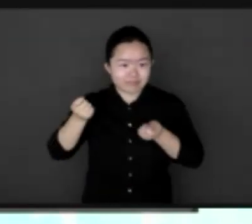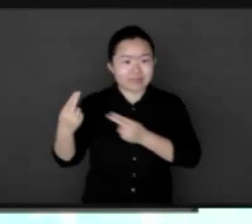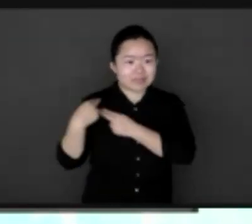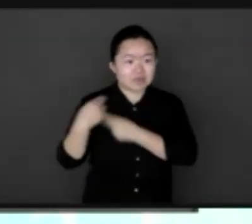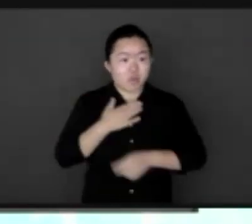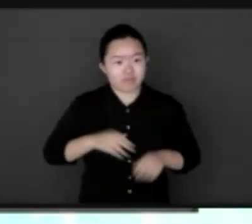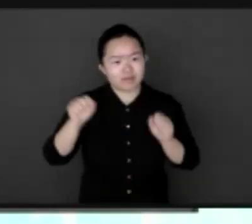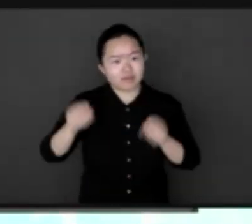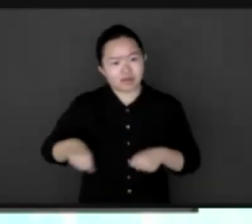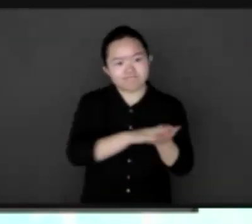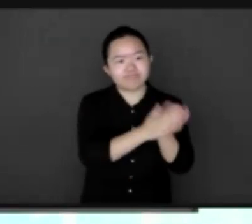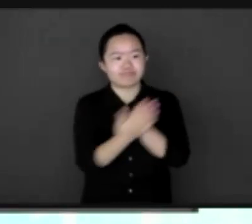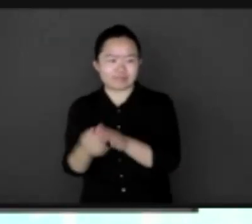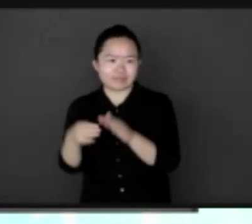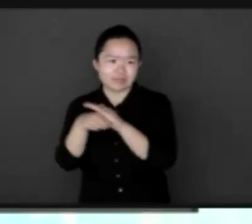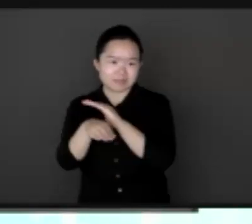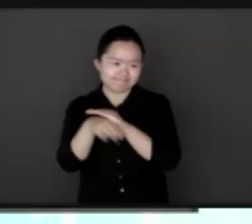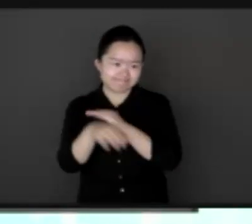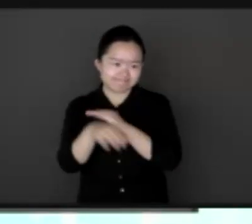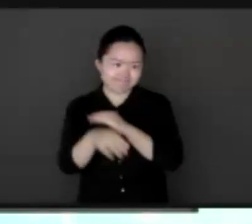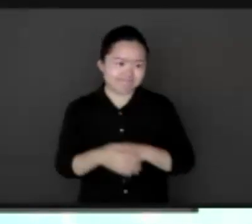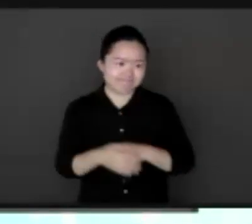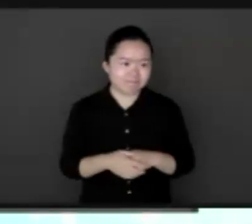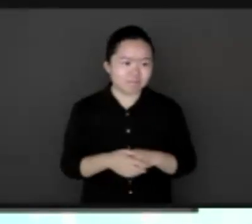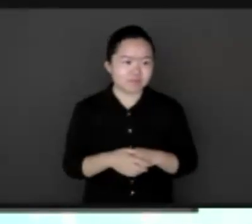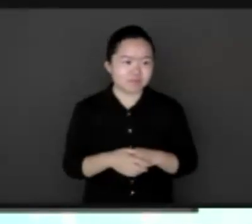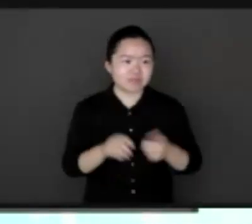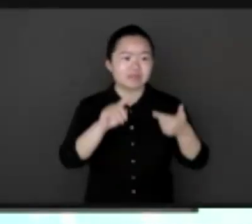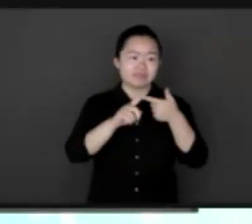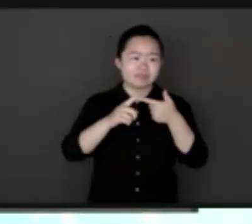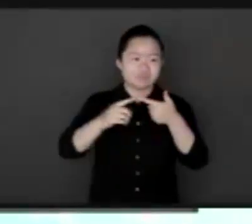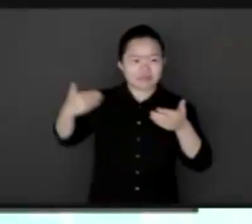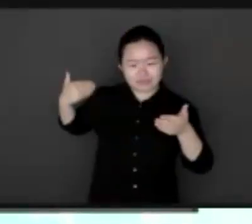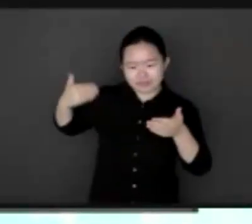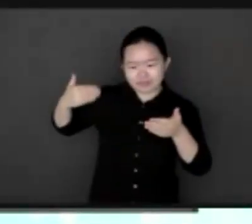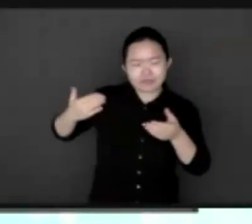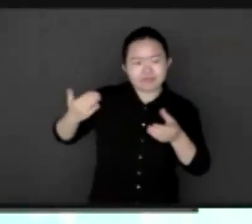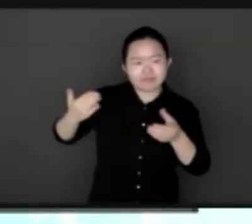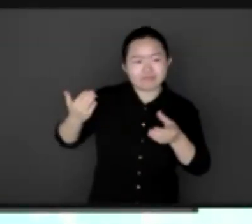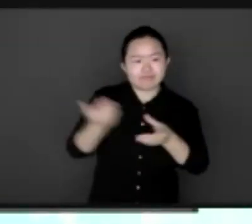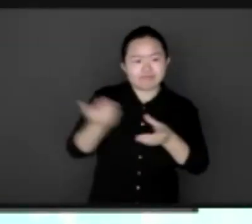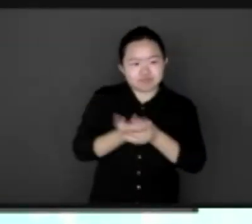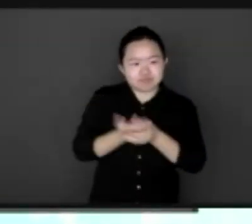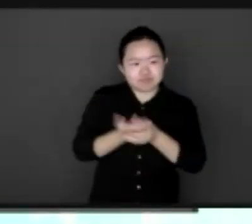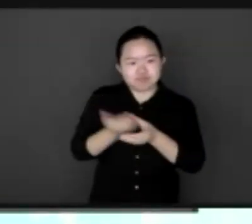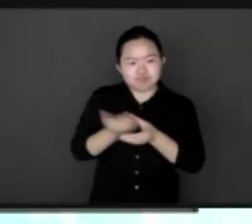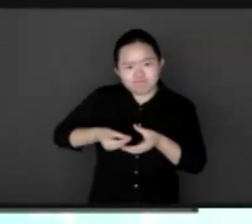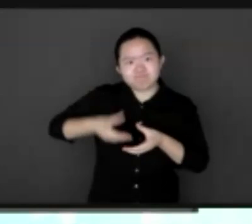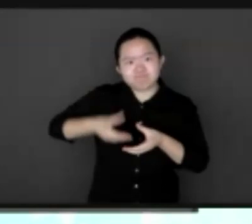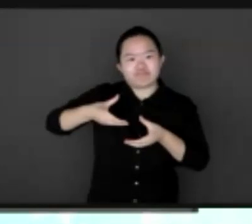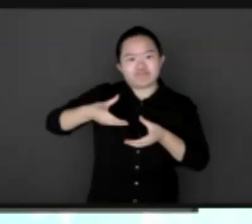and content of extranets and intranets that are published before 2019 are also excluded, but only until they